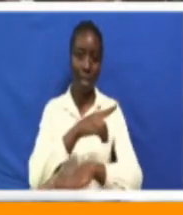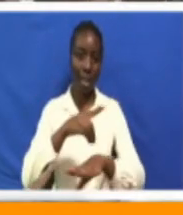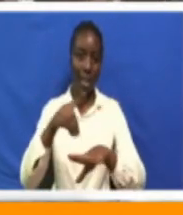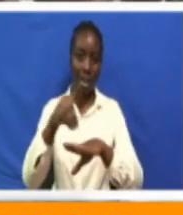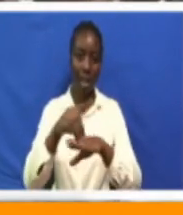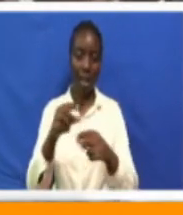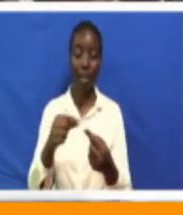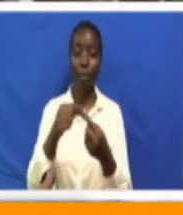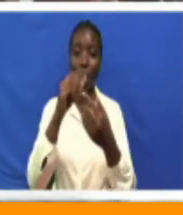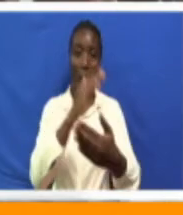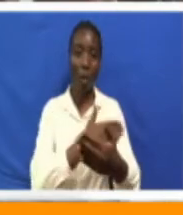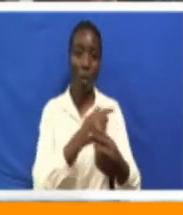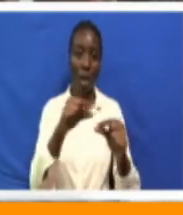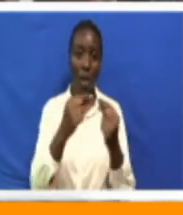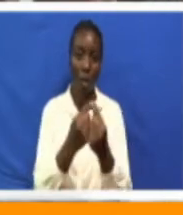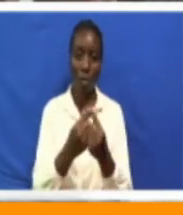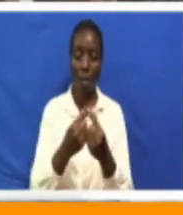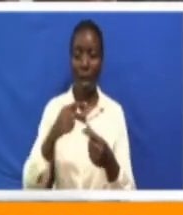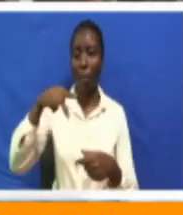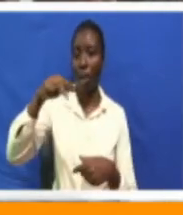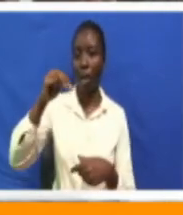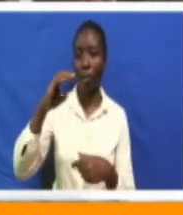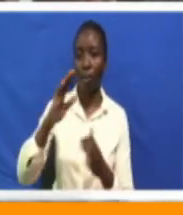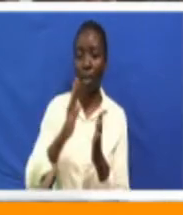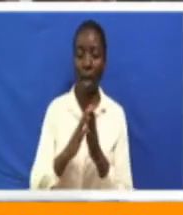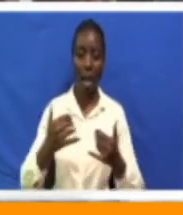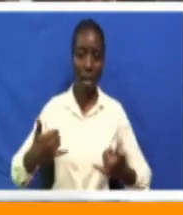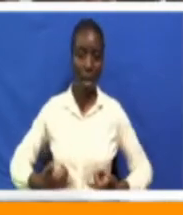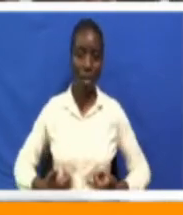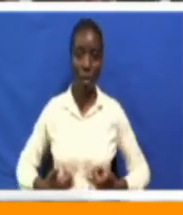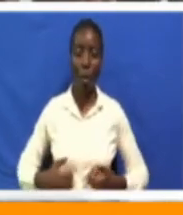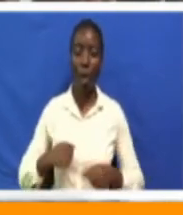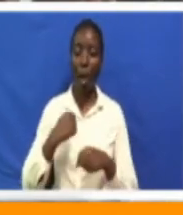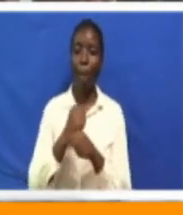PMC youth um